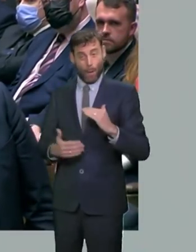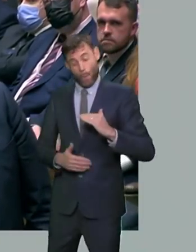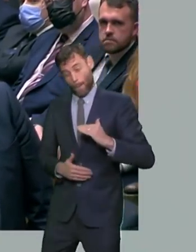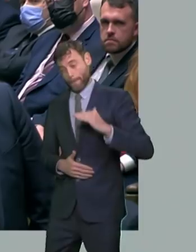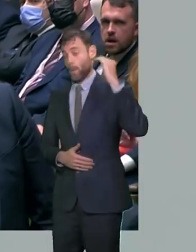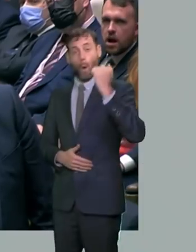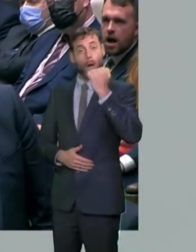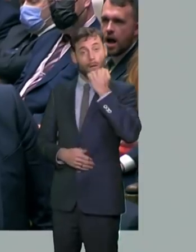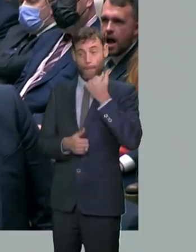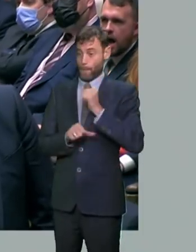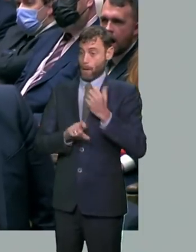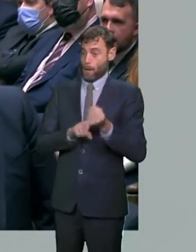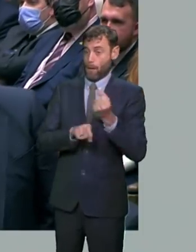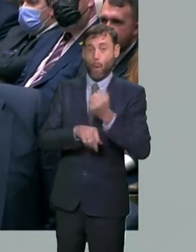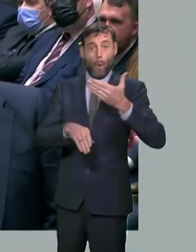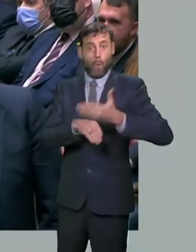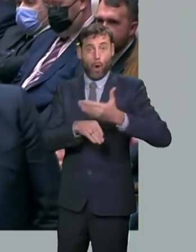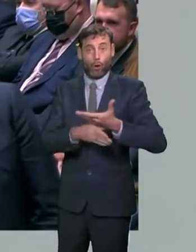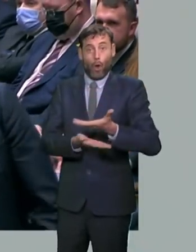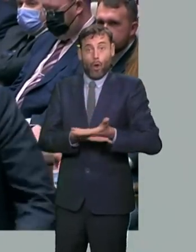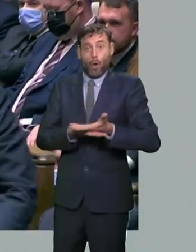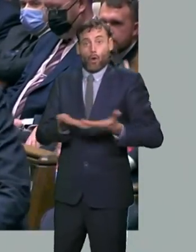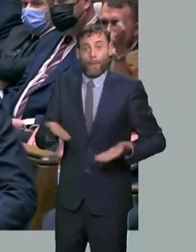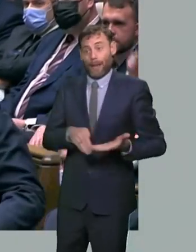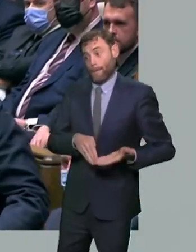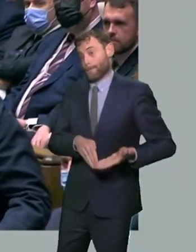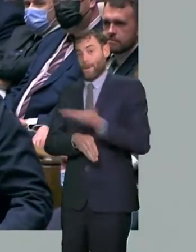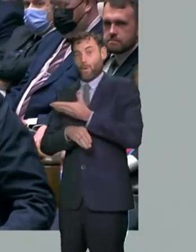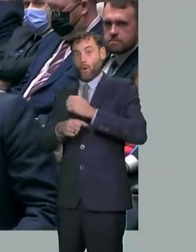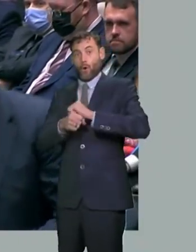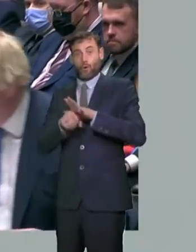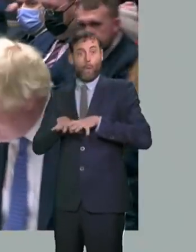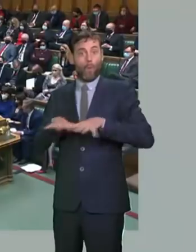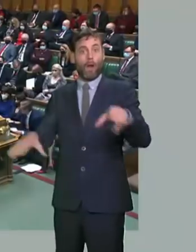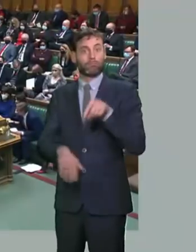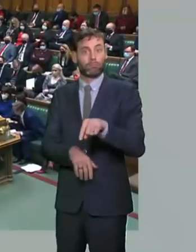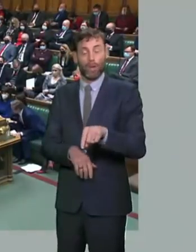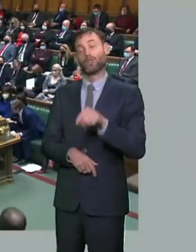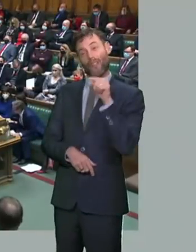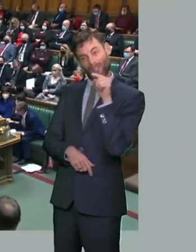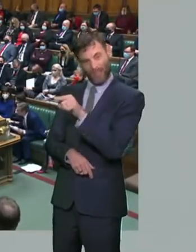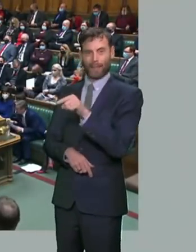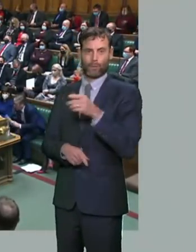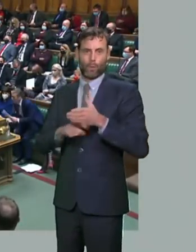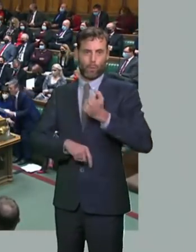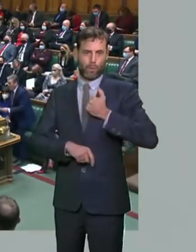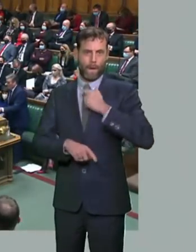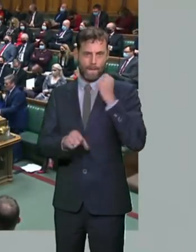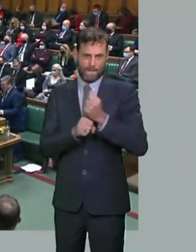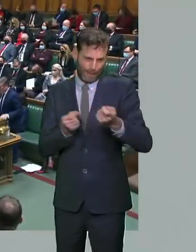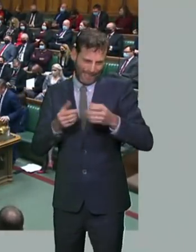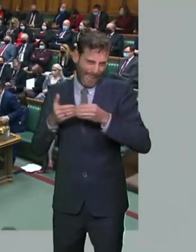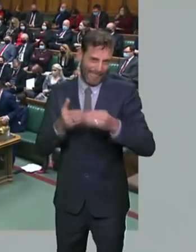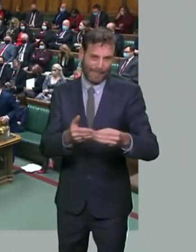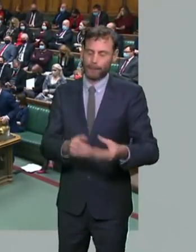were before the pandemic began. Because of the policies this government has pursued. Keir Starmer.